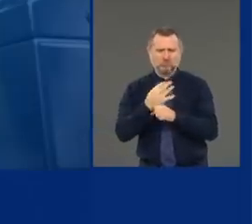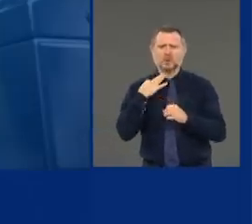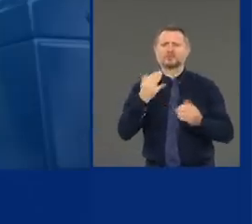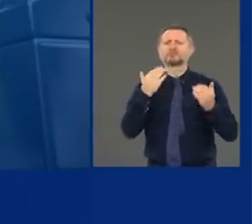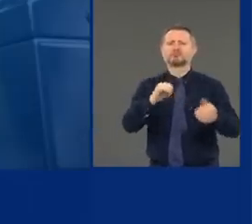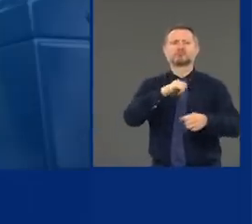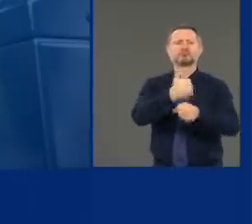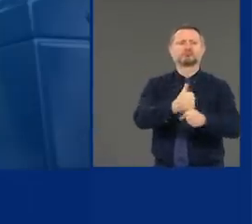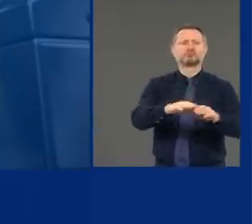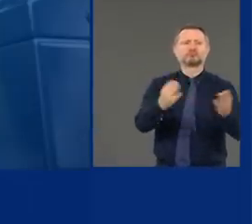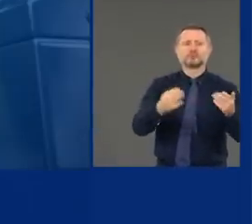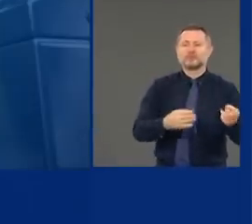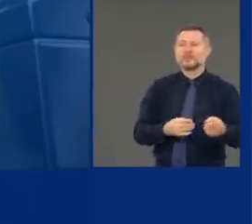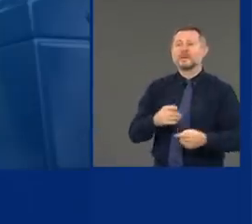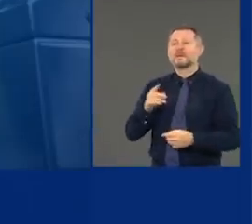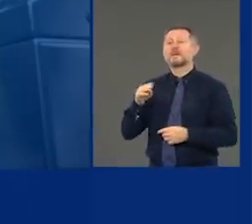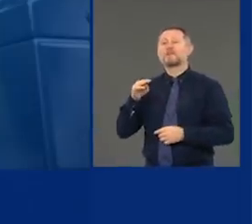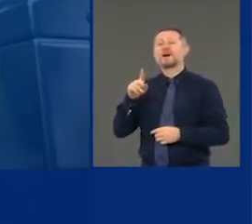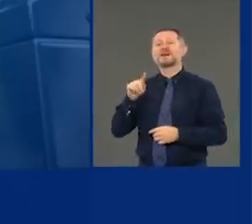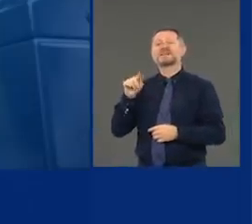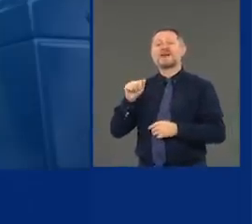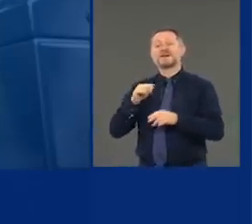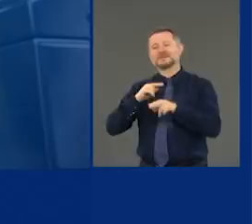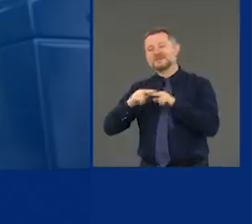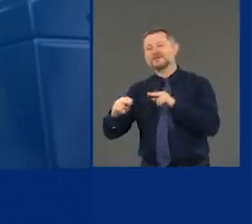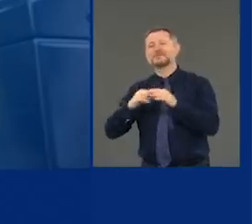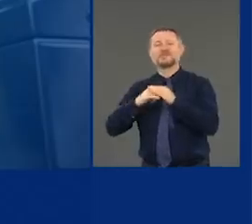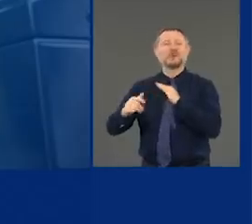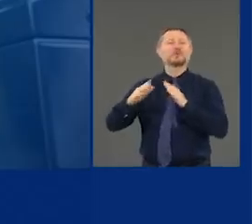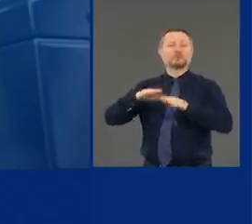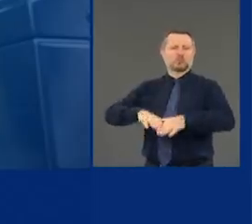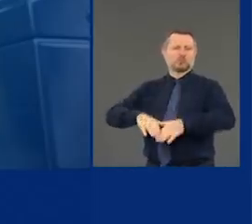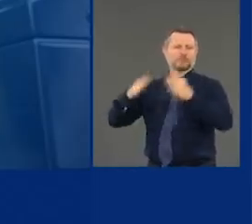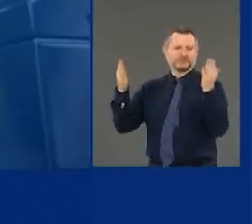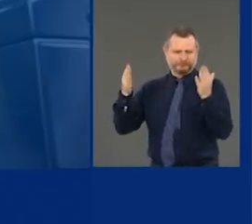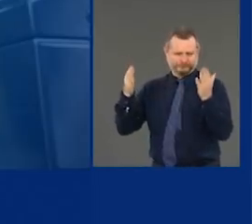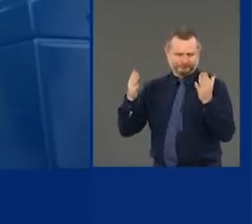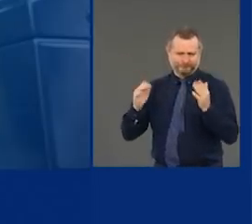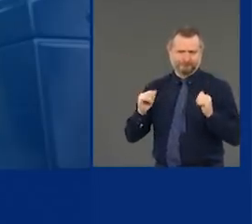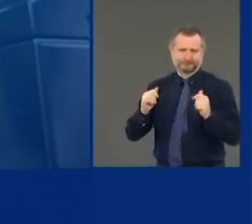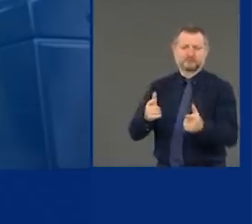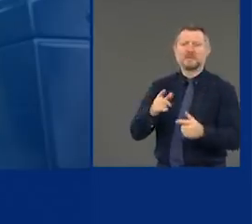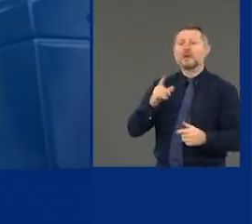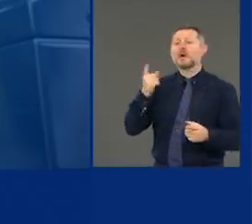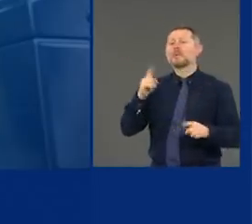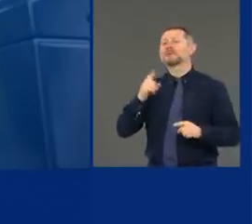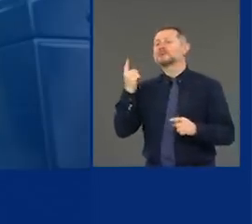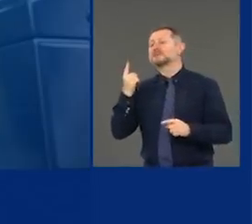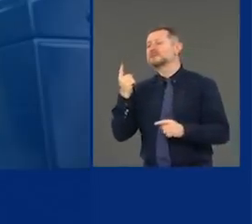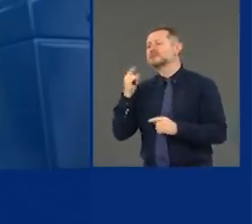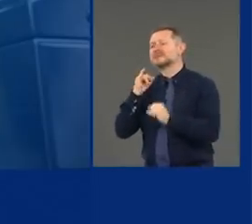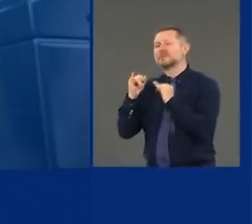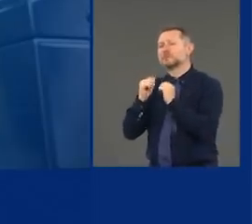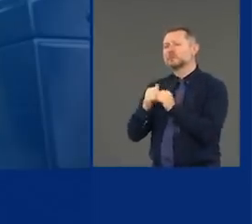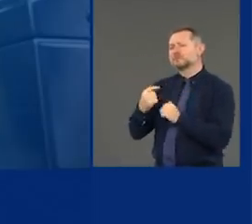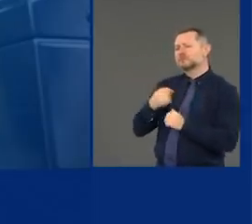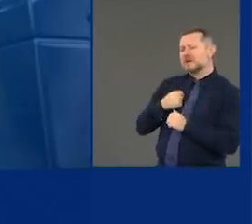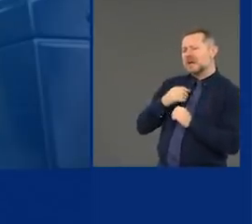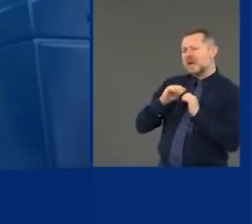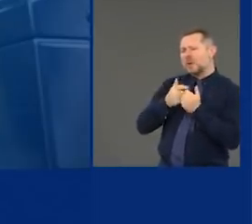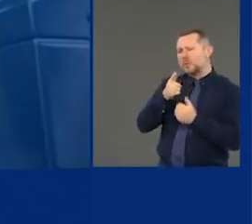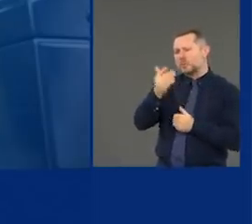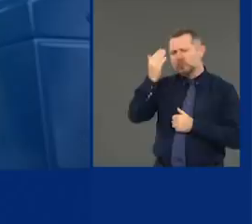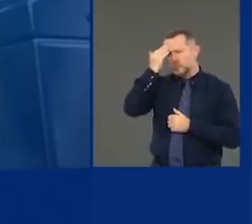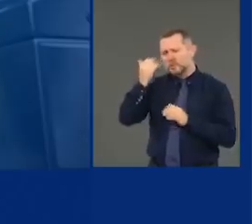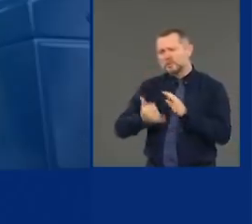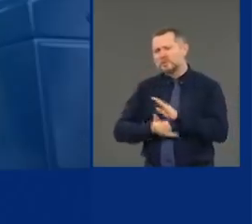reopening. Ambulatory asked me on an interview, how do you know the subway is going to